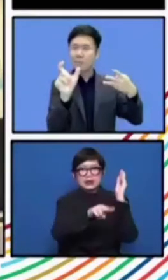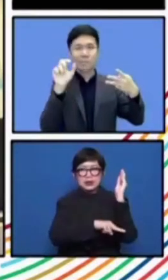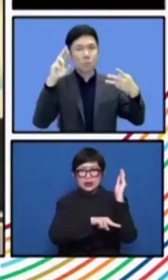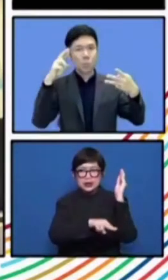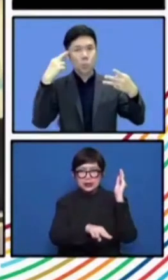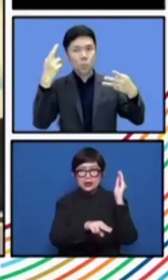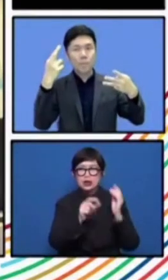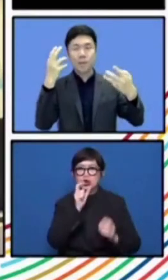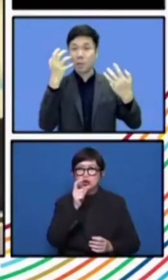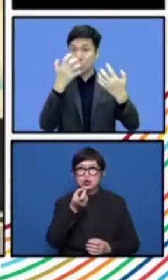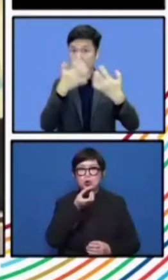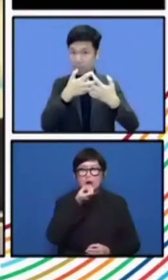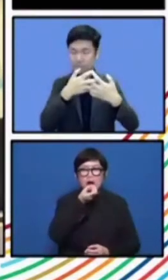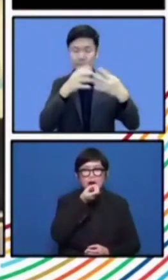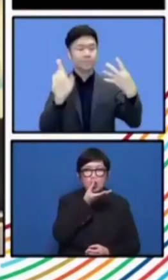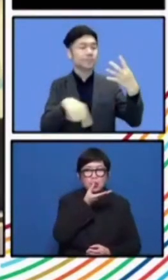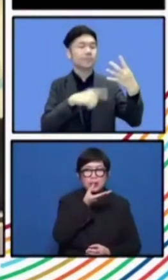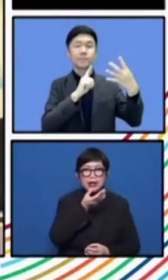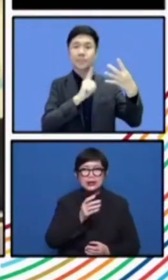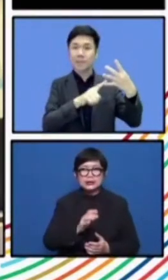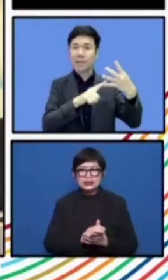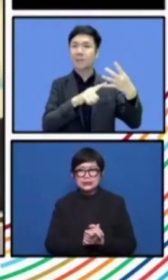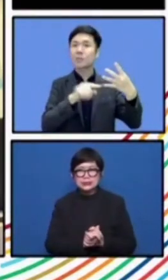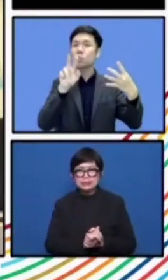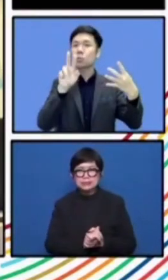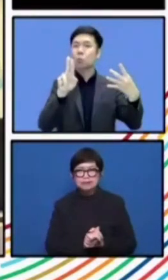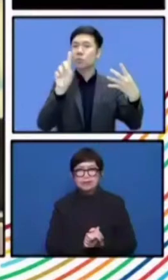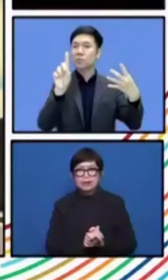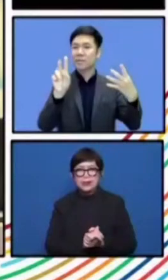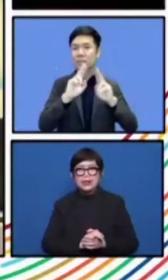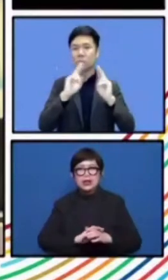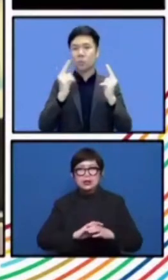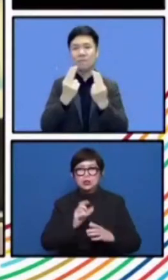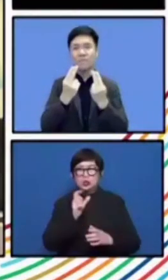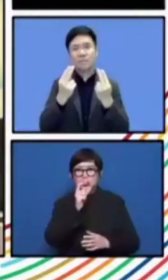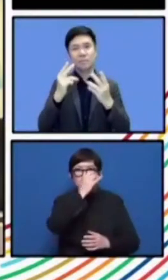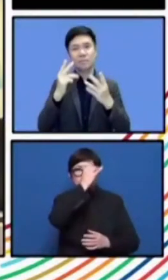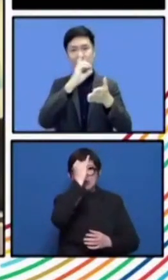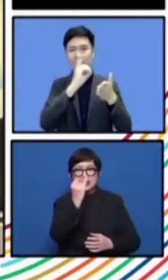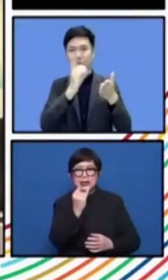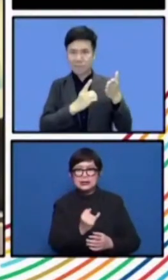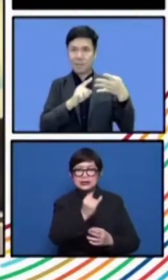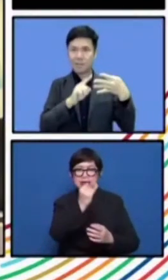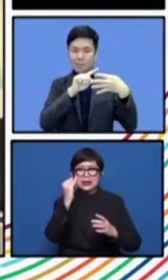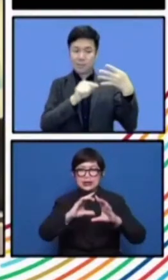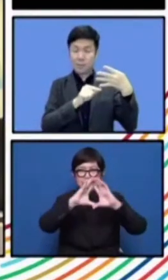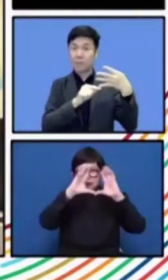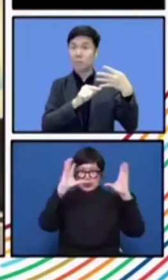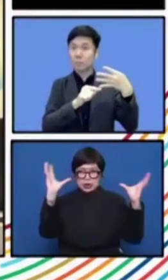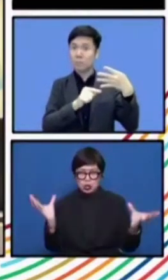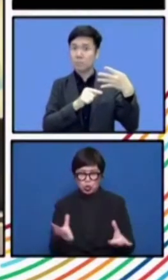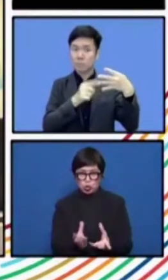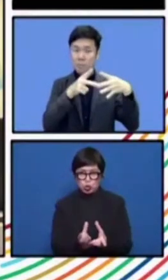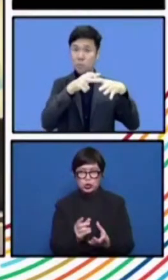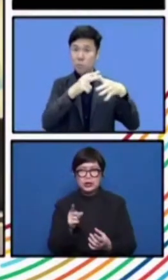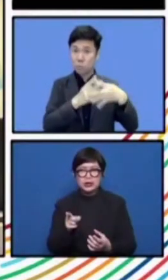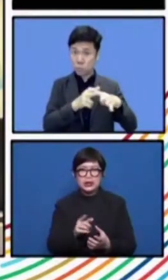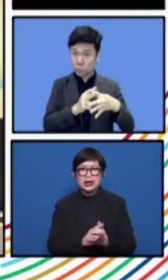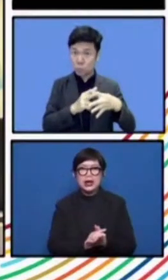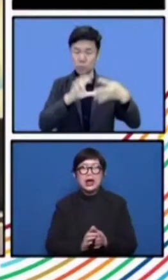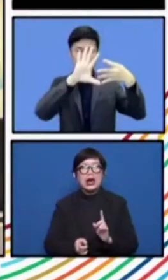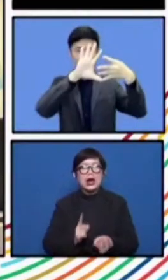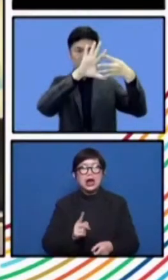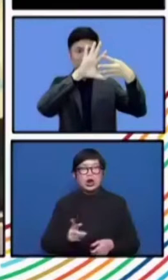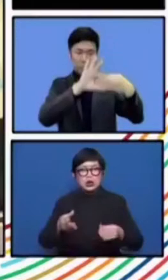fourth one Universal Design This fourth concept if you use it properly and interpret it in a proper